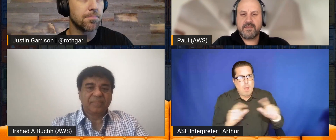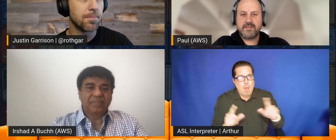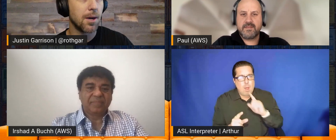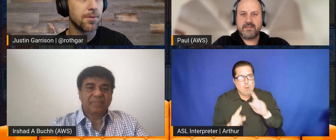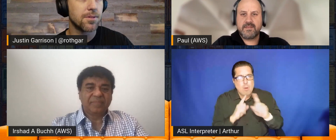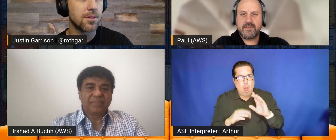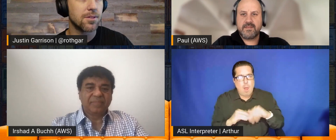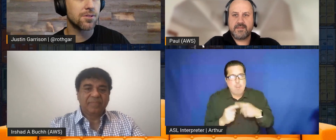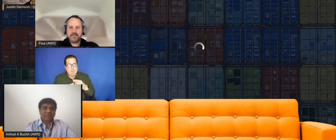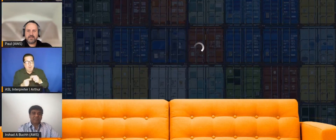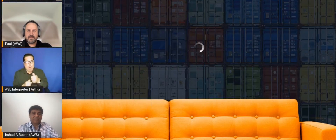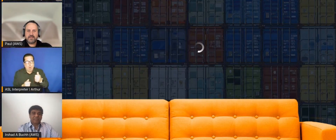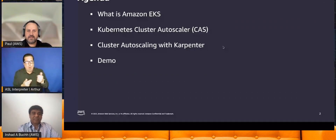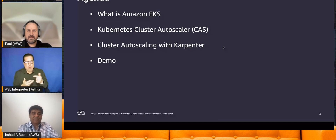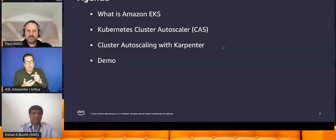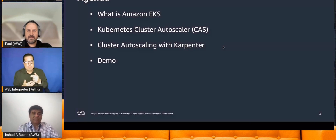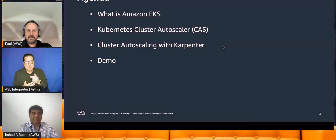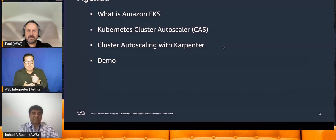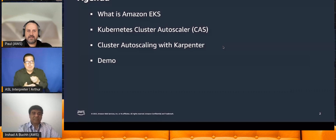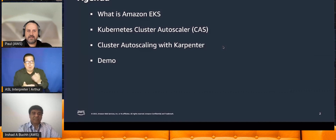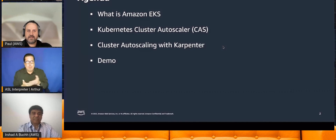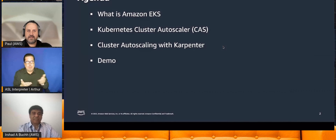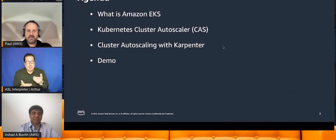let me pop those into the stream here.